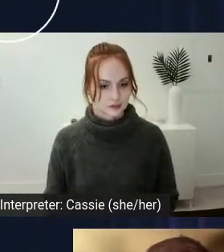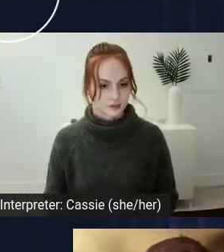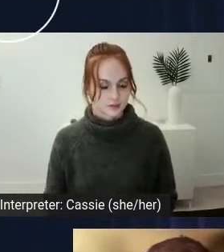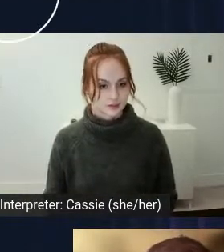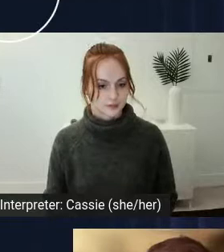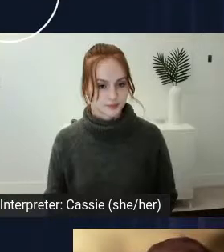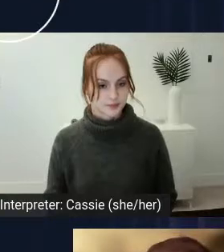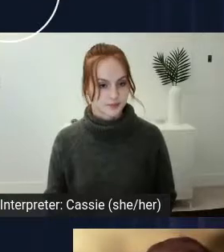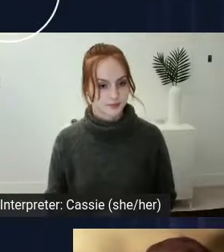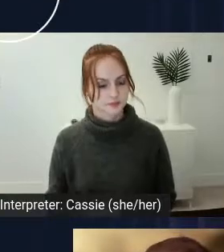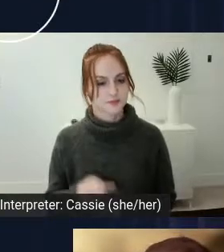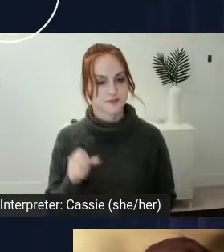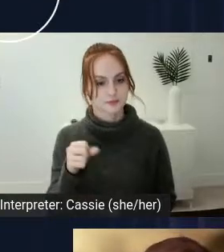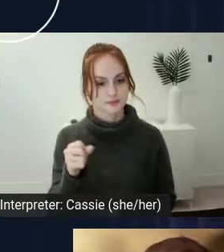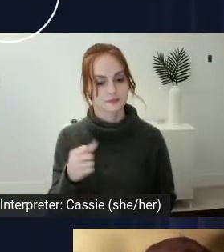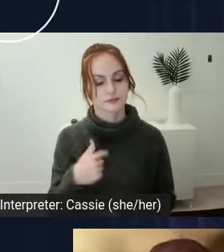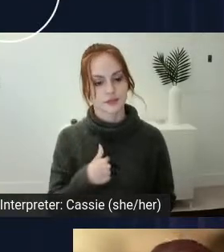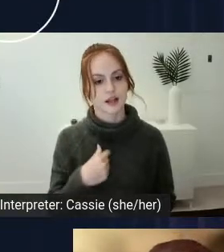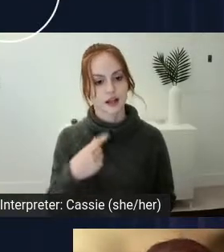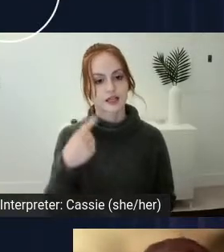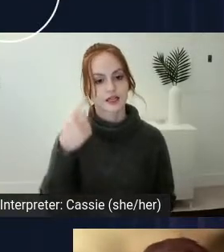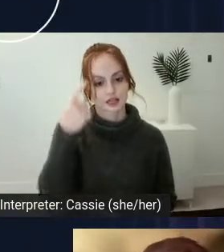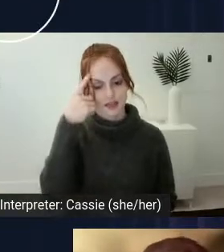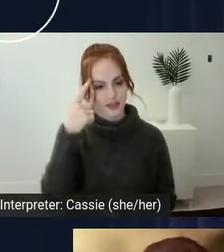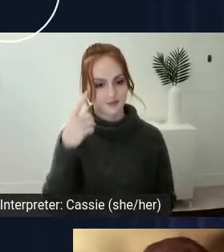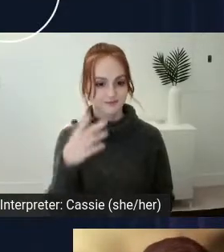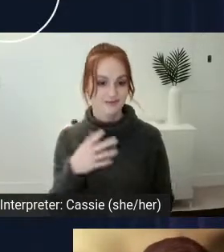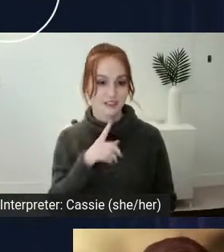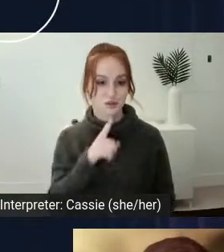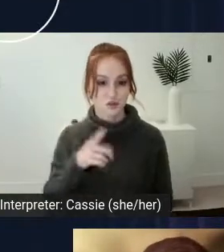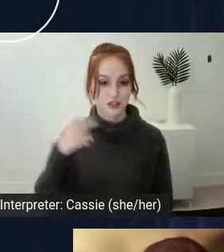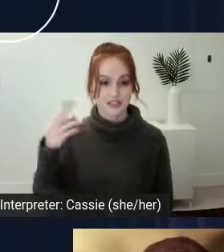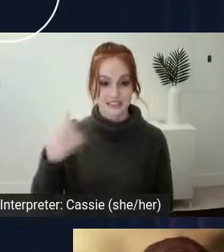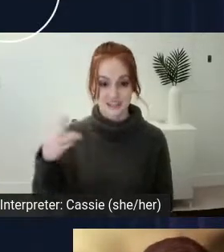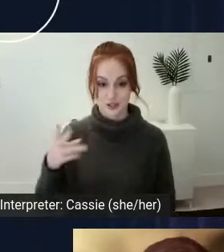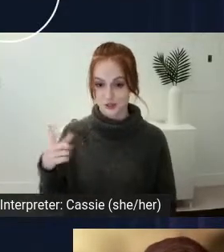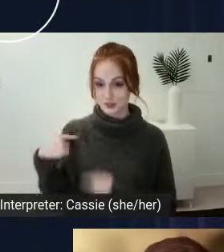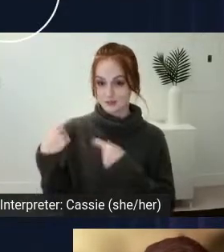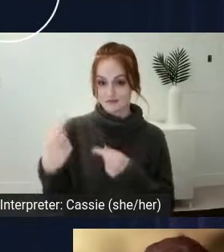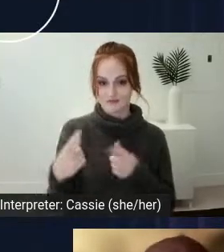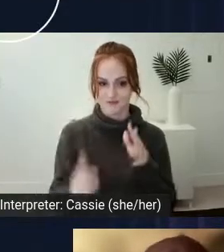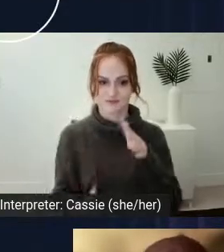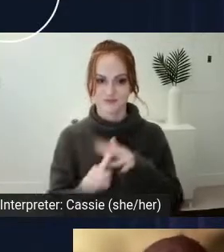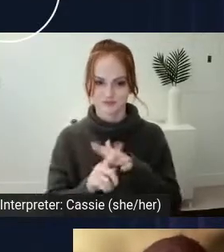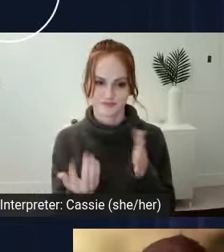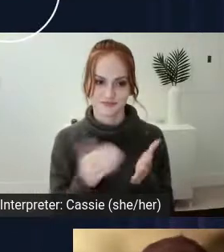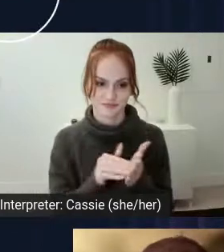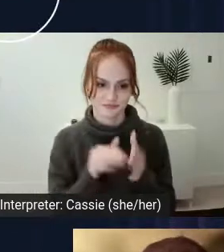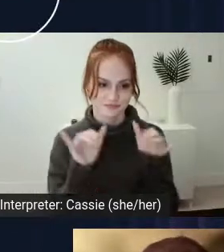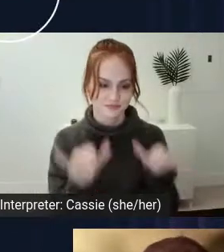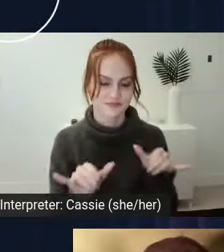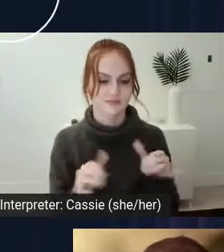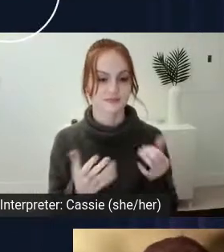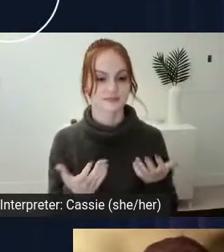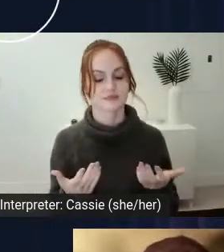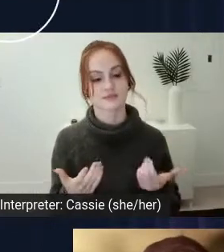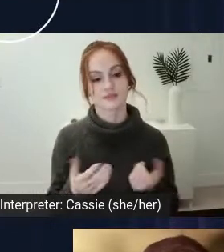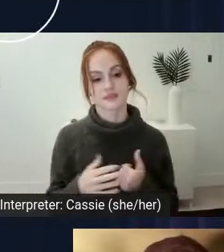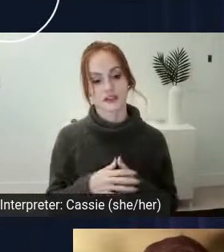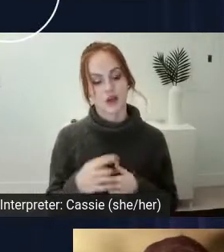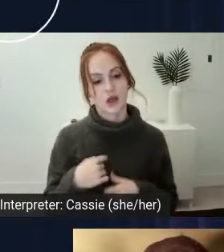I think it makes, in some ways, it's history repeating itself. I do think it's important